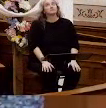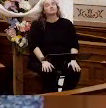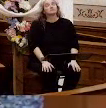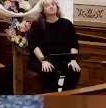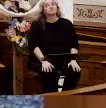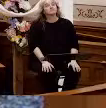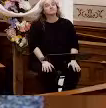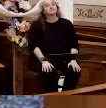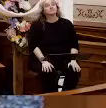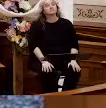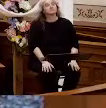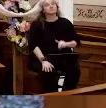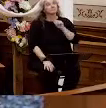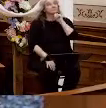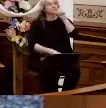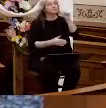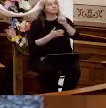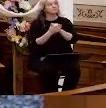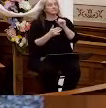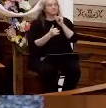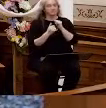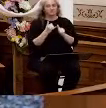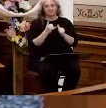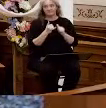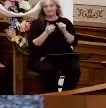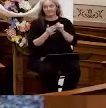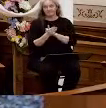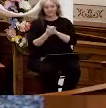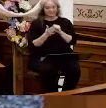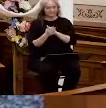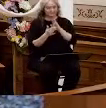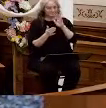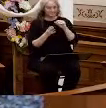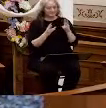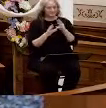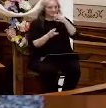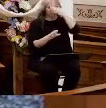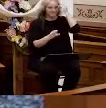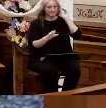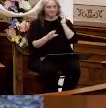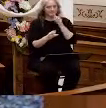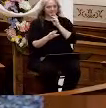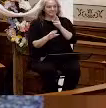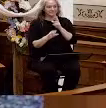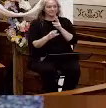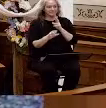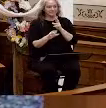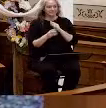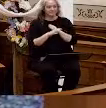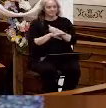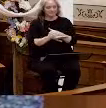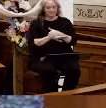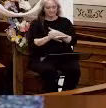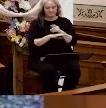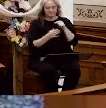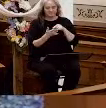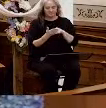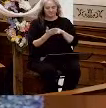We're going to not sing our final hymn, by the way, because we are taking up a lot of time this